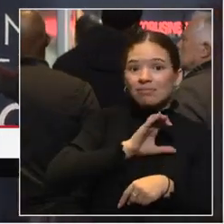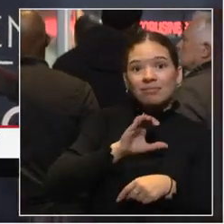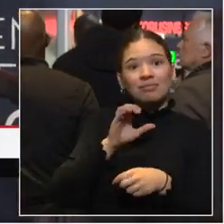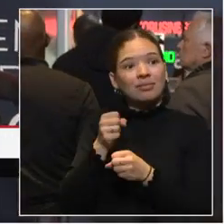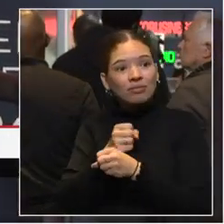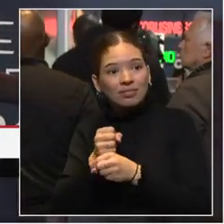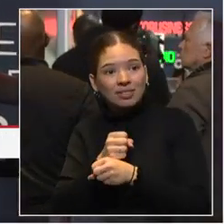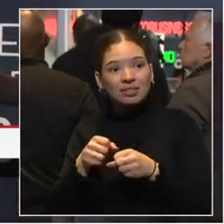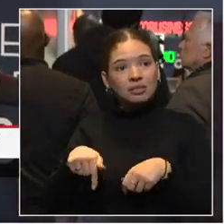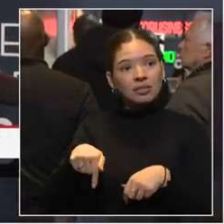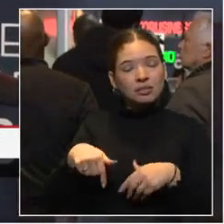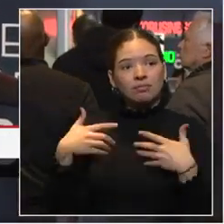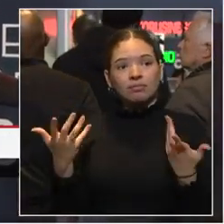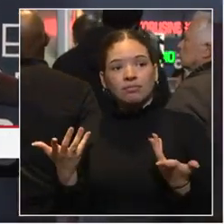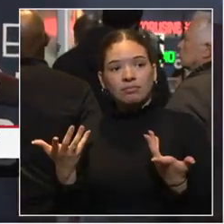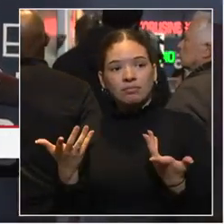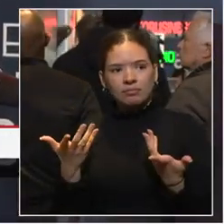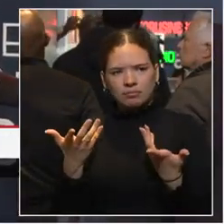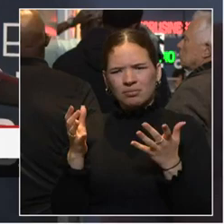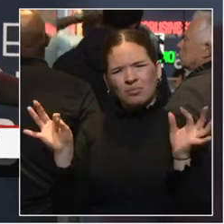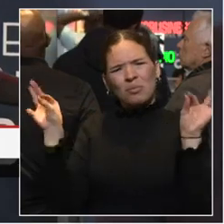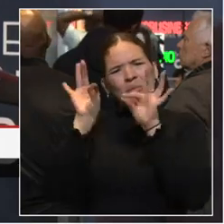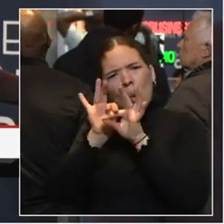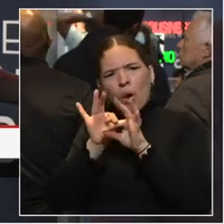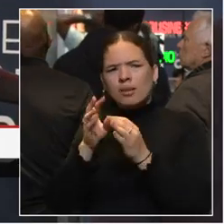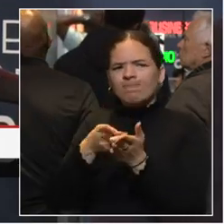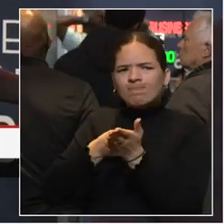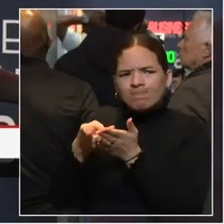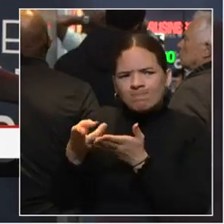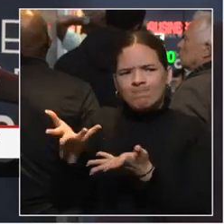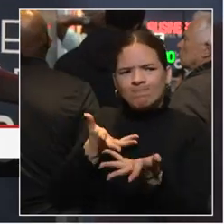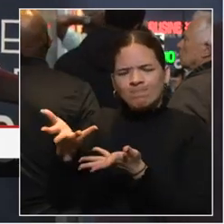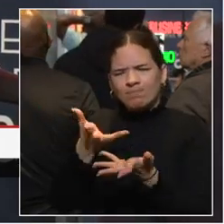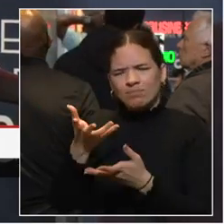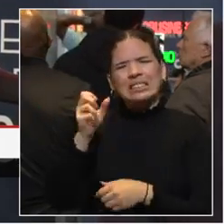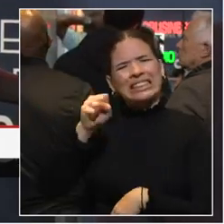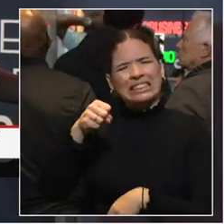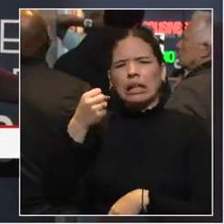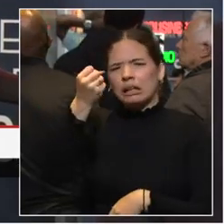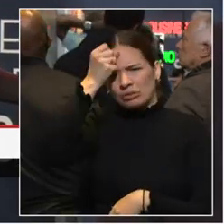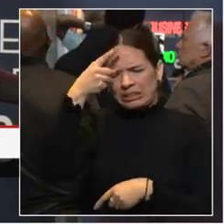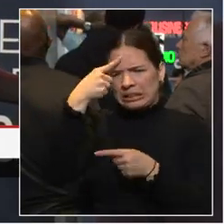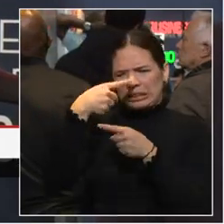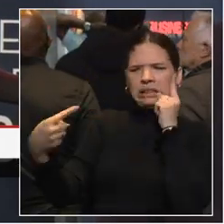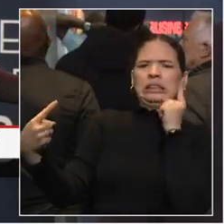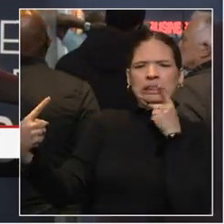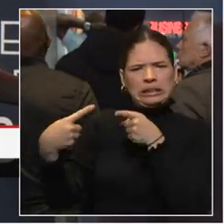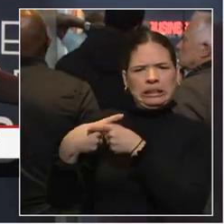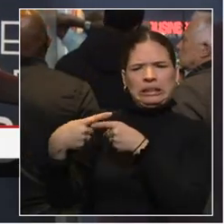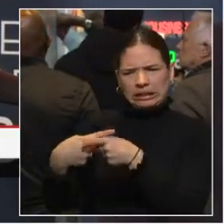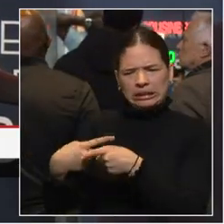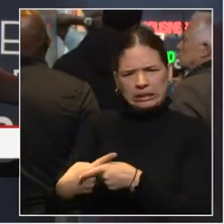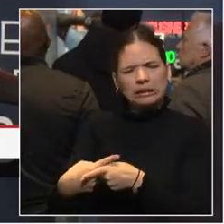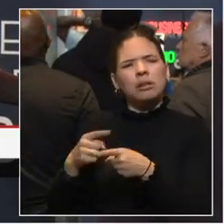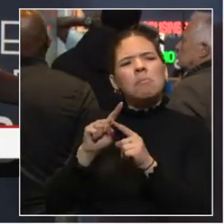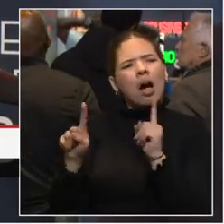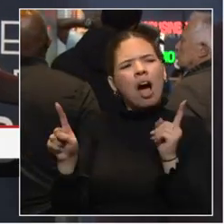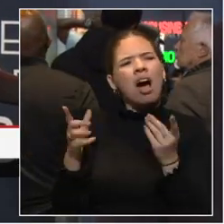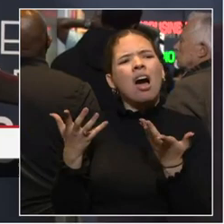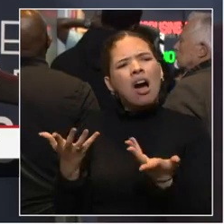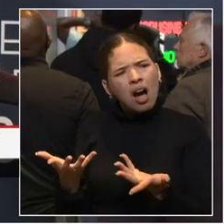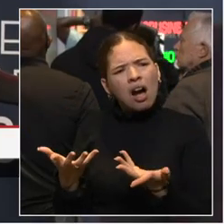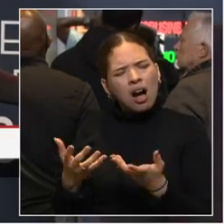you're inevitably going to have butt heads sometimes. I do with my business partners all the time. Like, I think we make our best progress